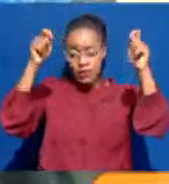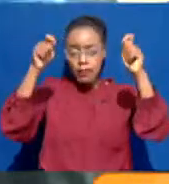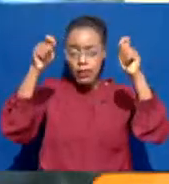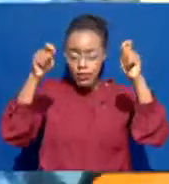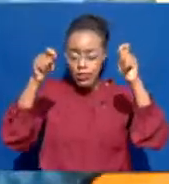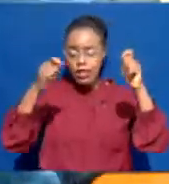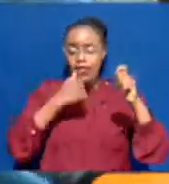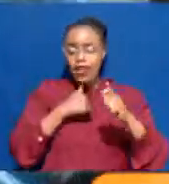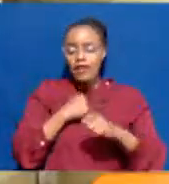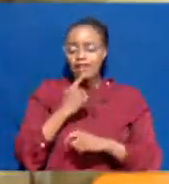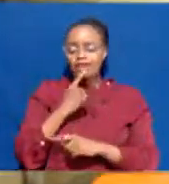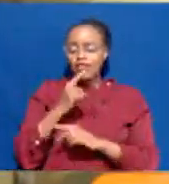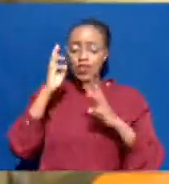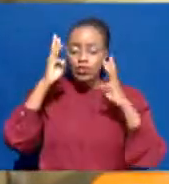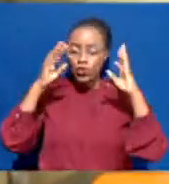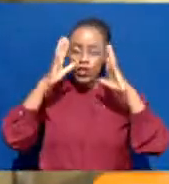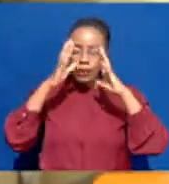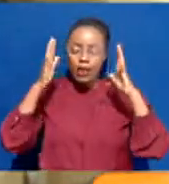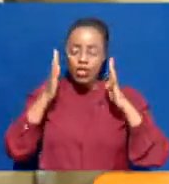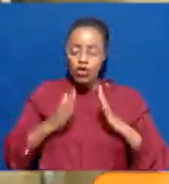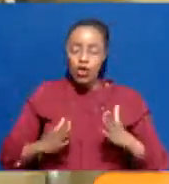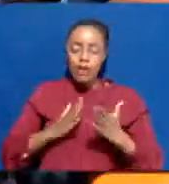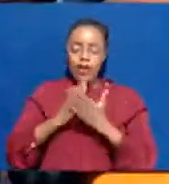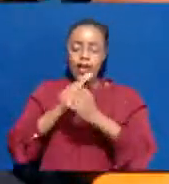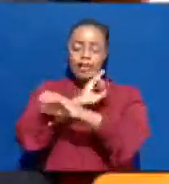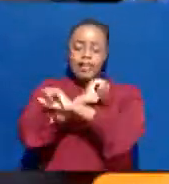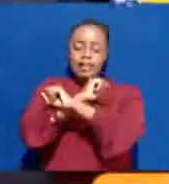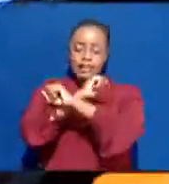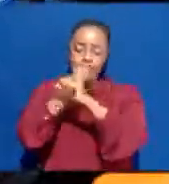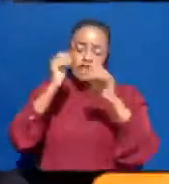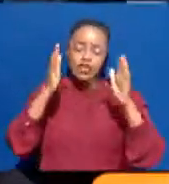have been termed a worrying trend by human rights defenders.